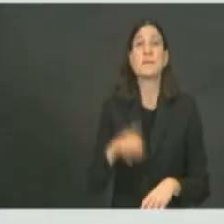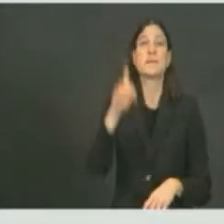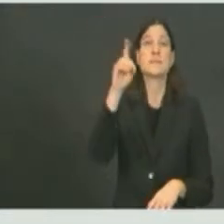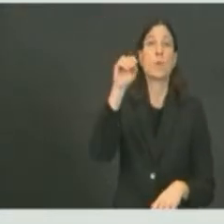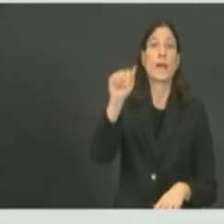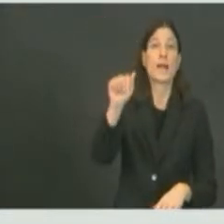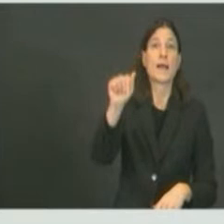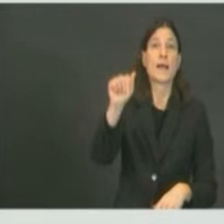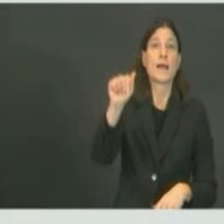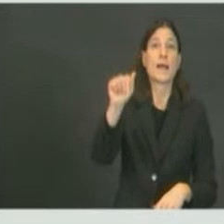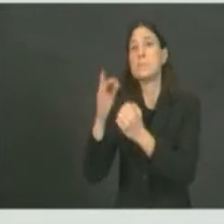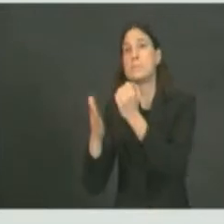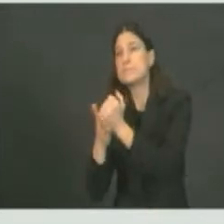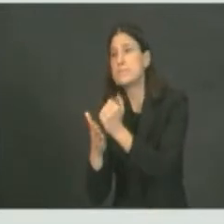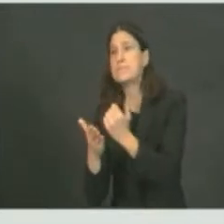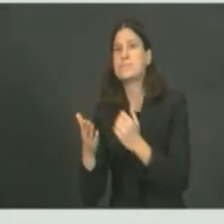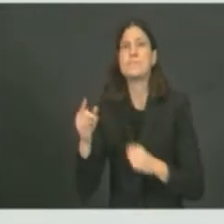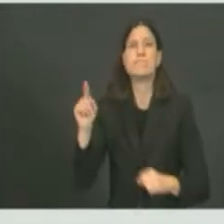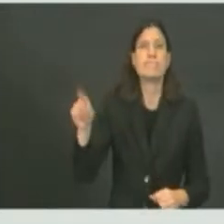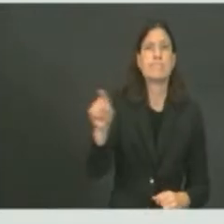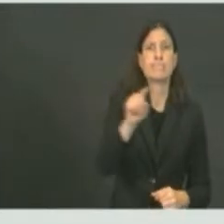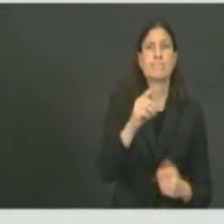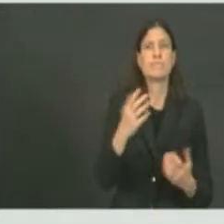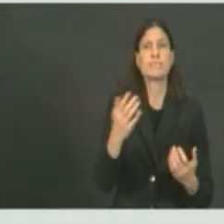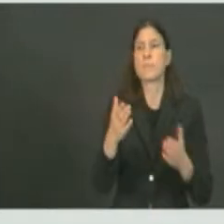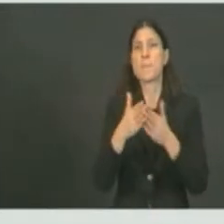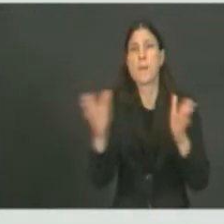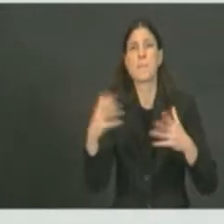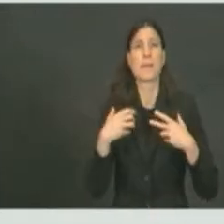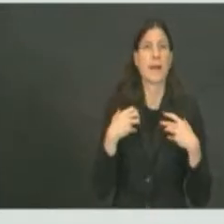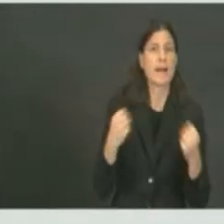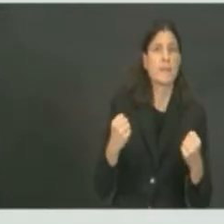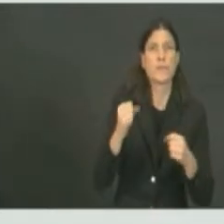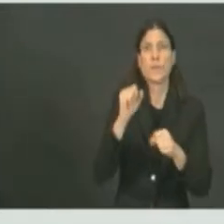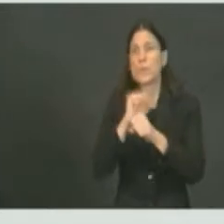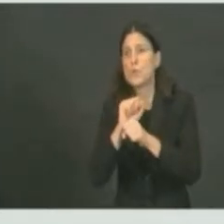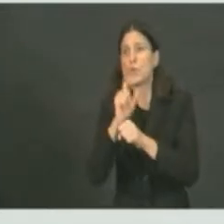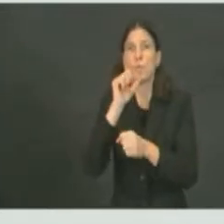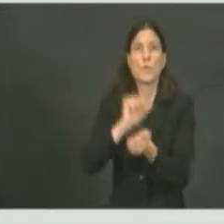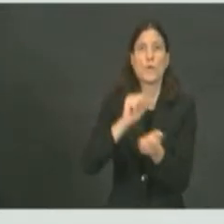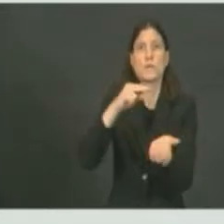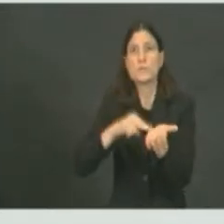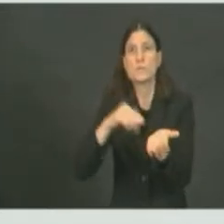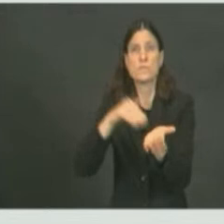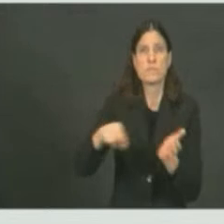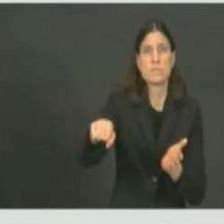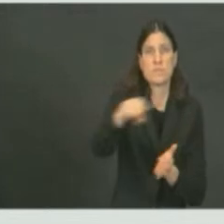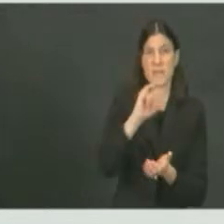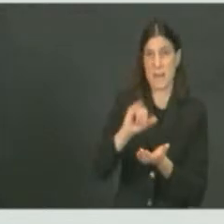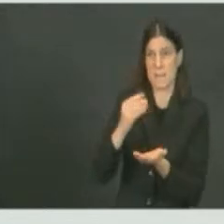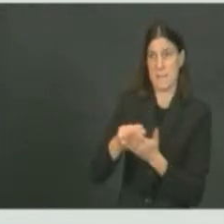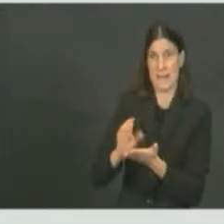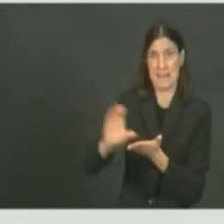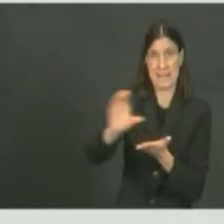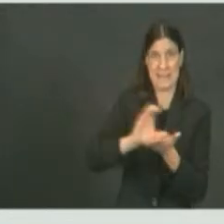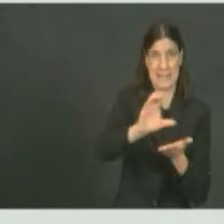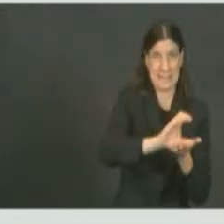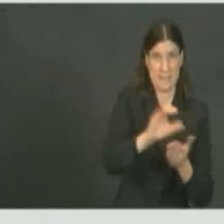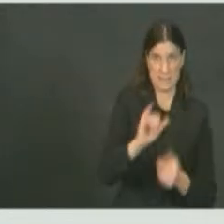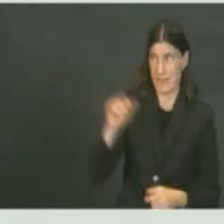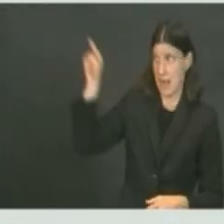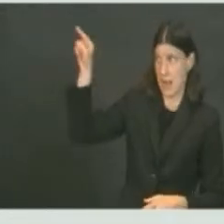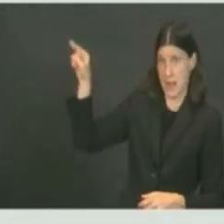social workers, et cetera. We've used some of our money to meet the immediate needs of the